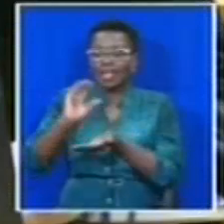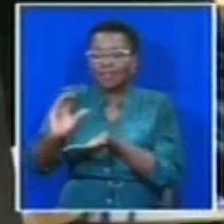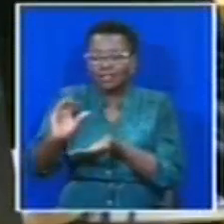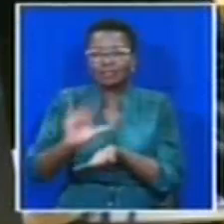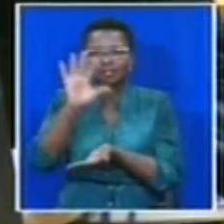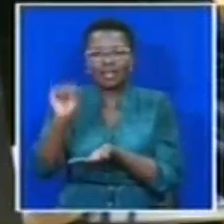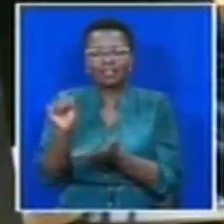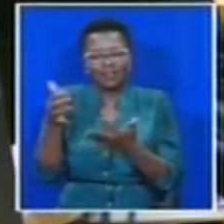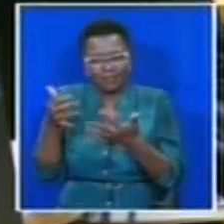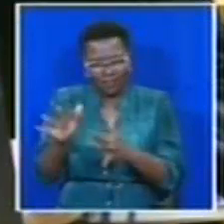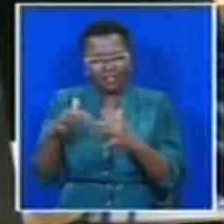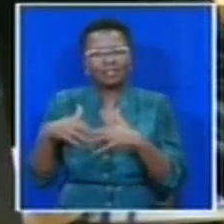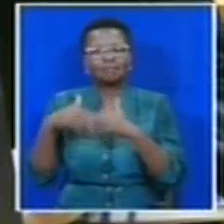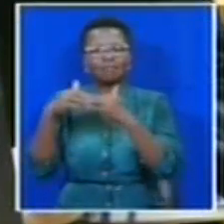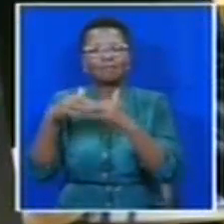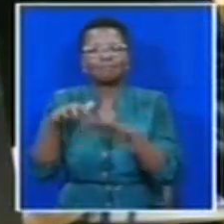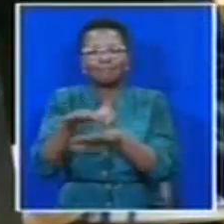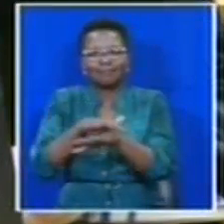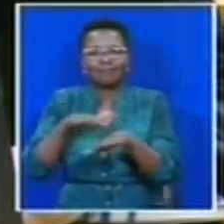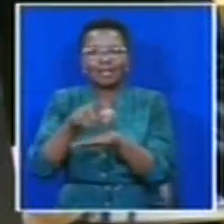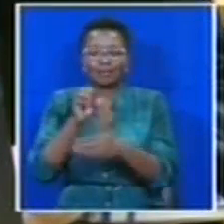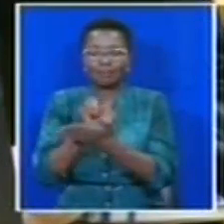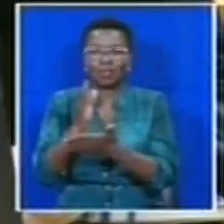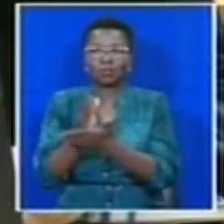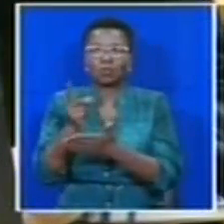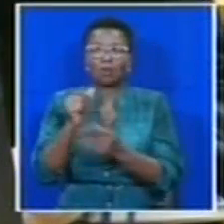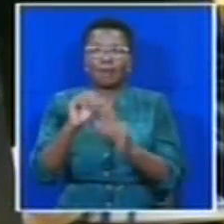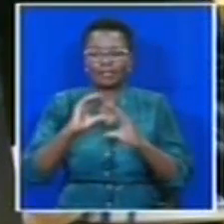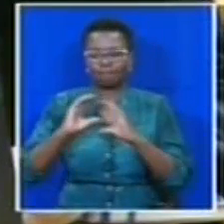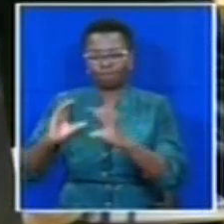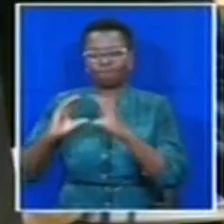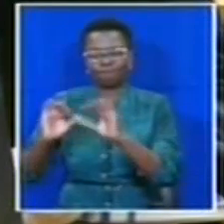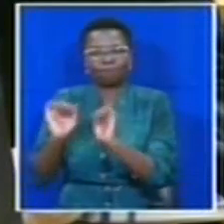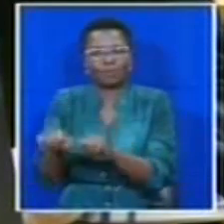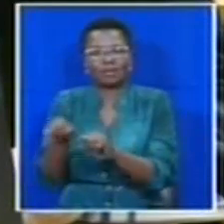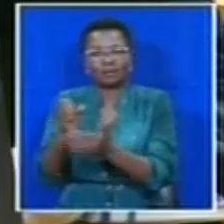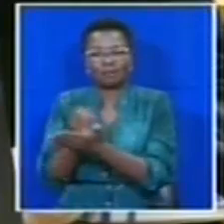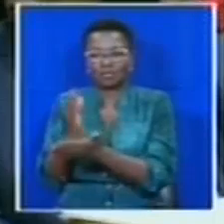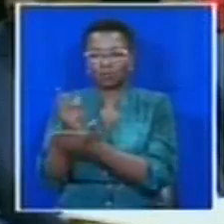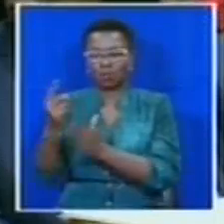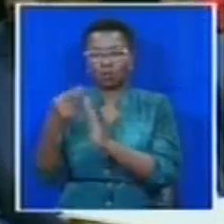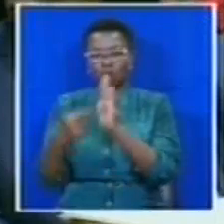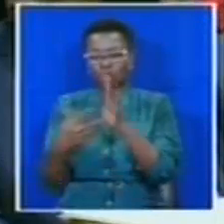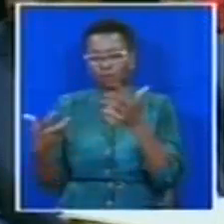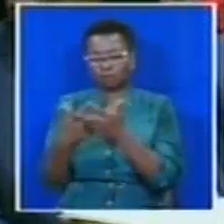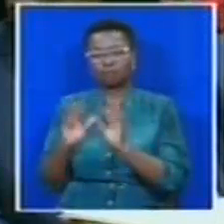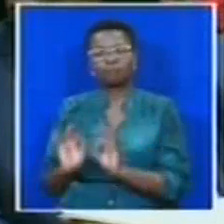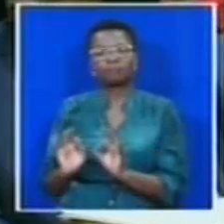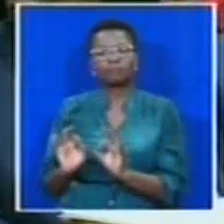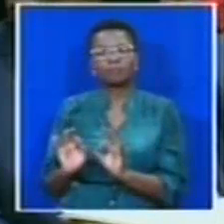established a facility to assist potential investors with procedures required to meet regulatory